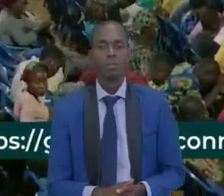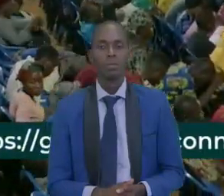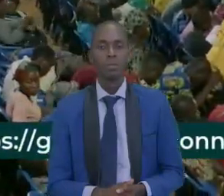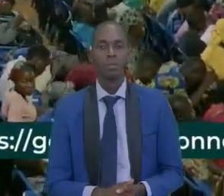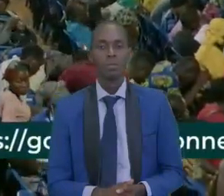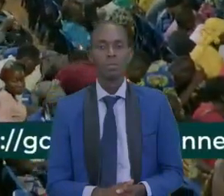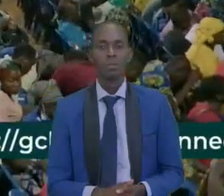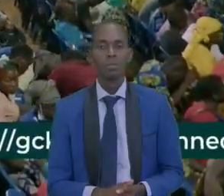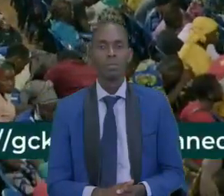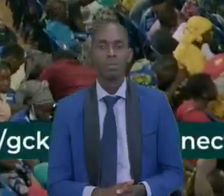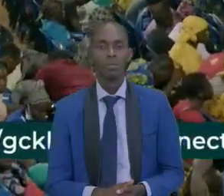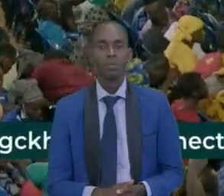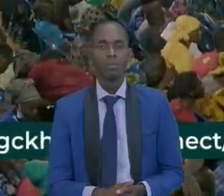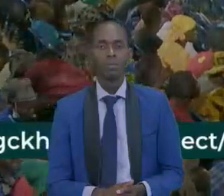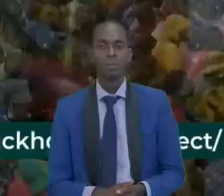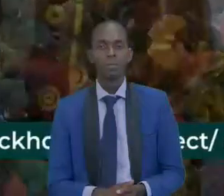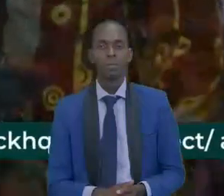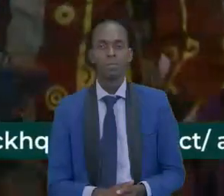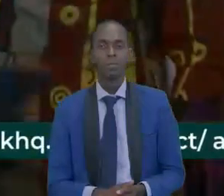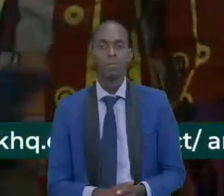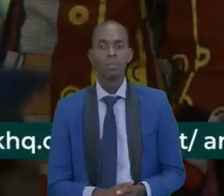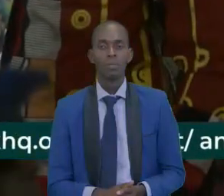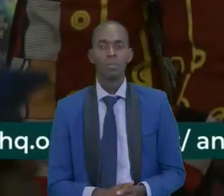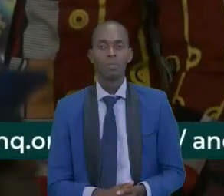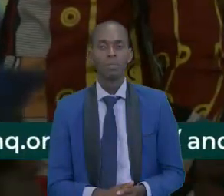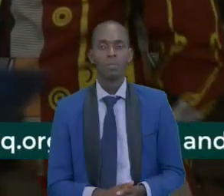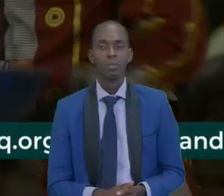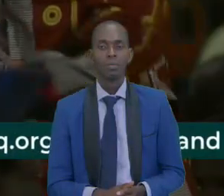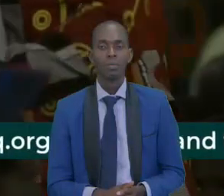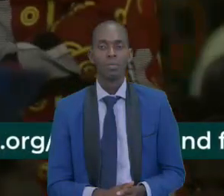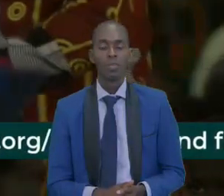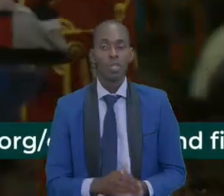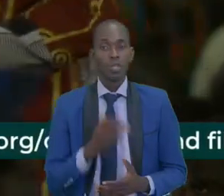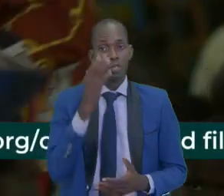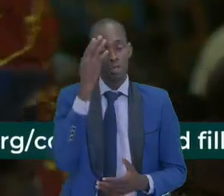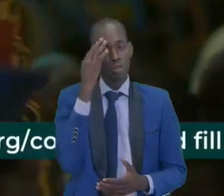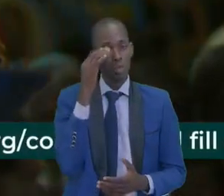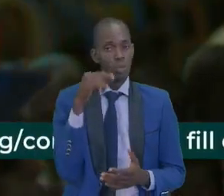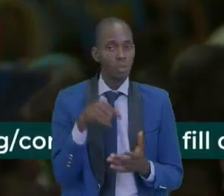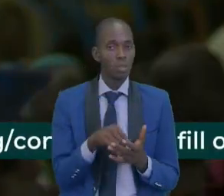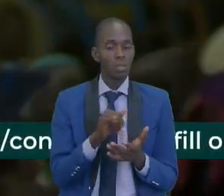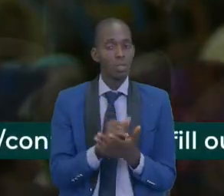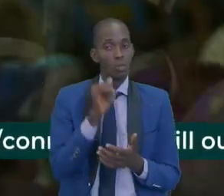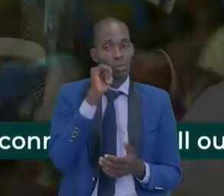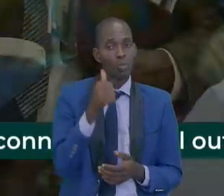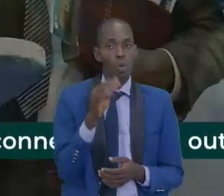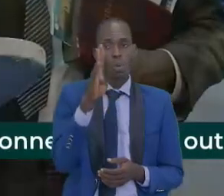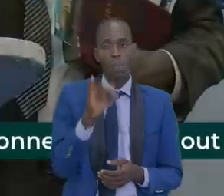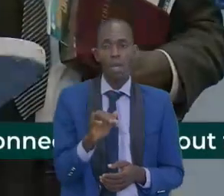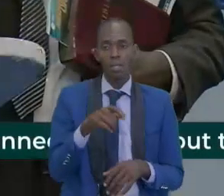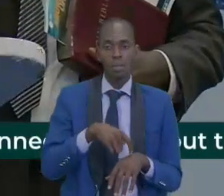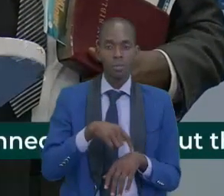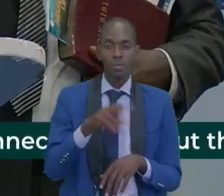le déjeuner avec Jésus-Christ. Bear this in mind that tomorrow by 2 p.m. there will be lunch with